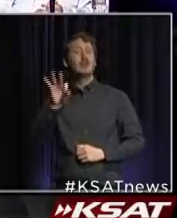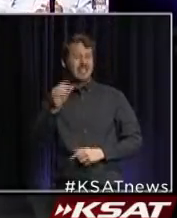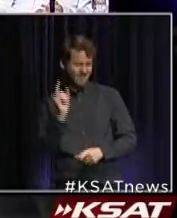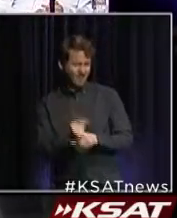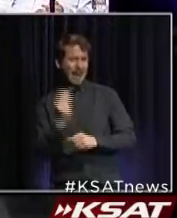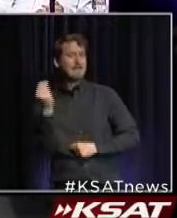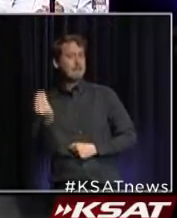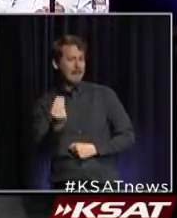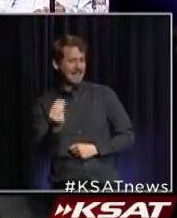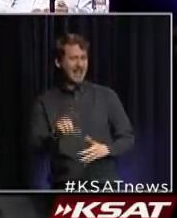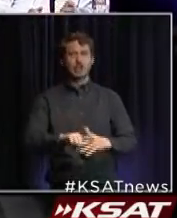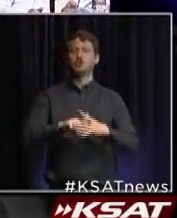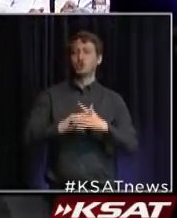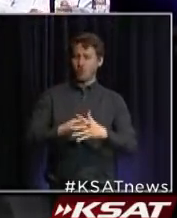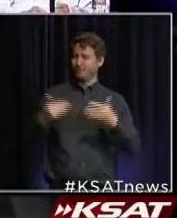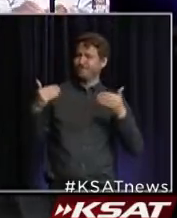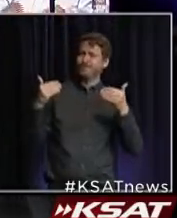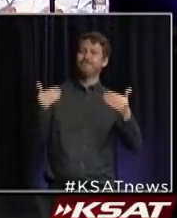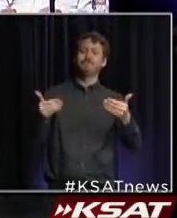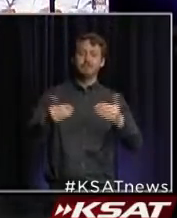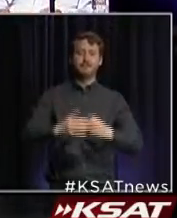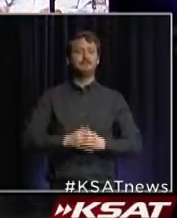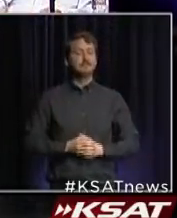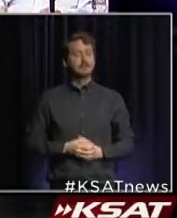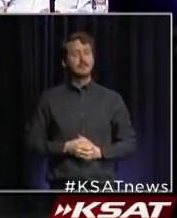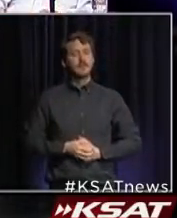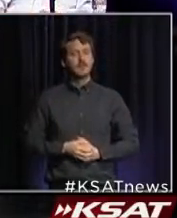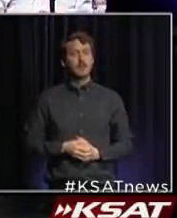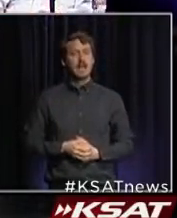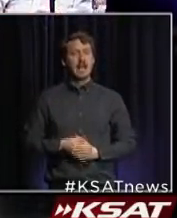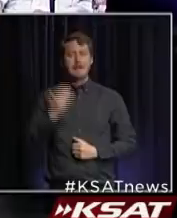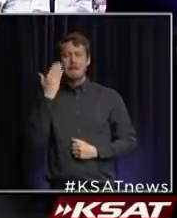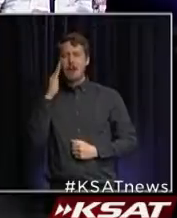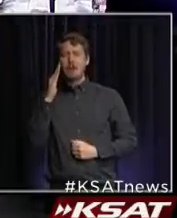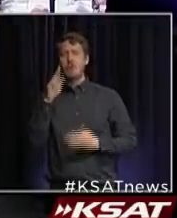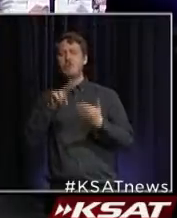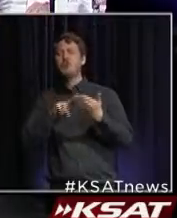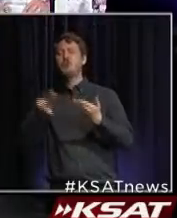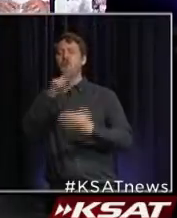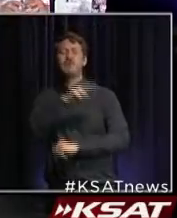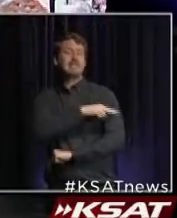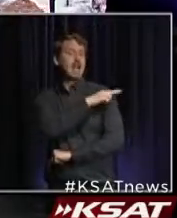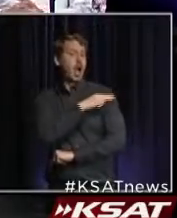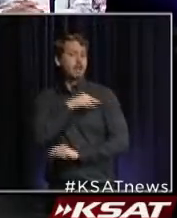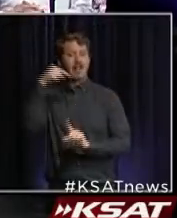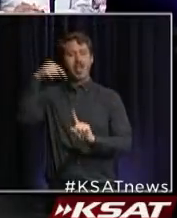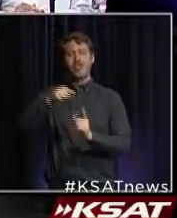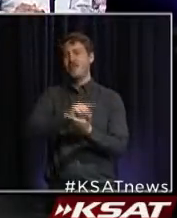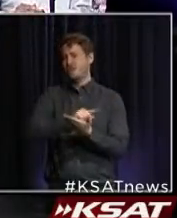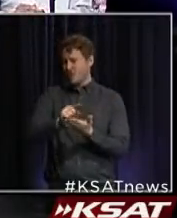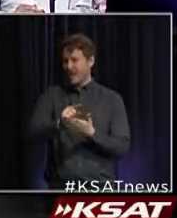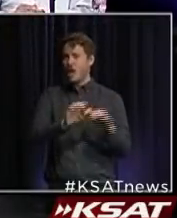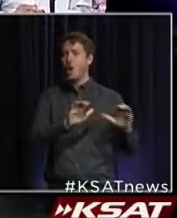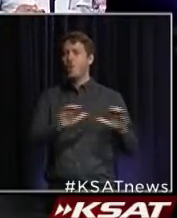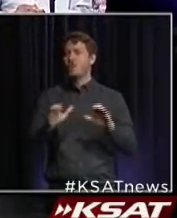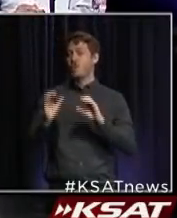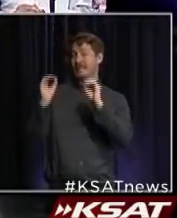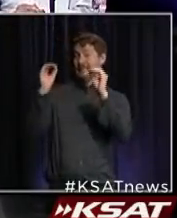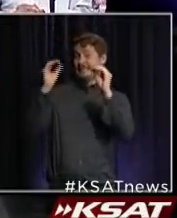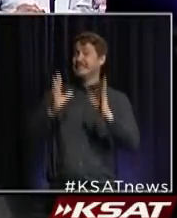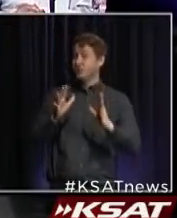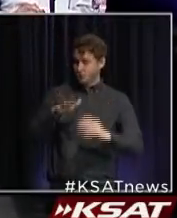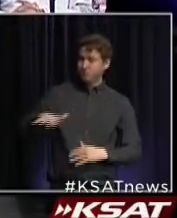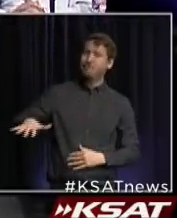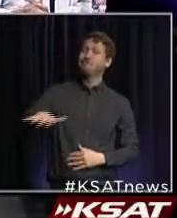guess, that starts. I know out at the University Hospital this week we're doing teachers and all